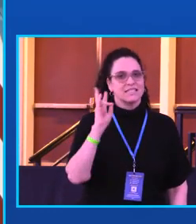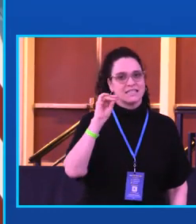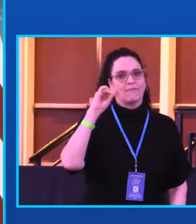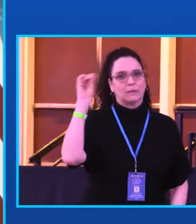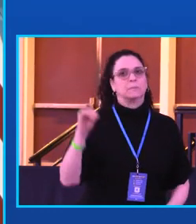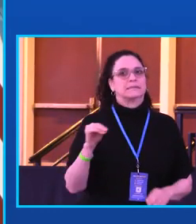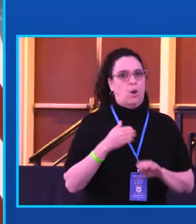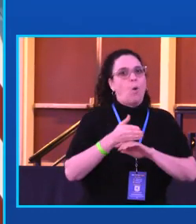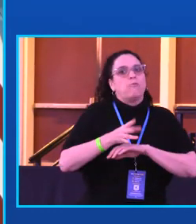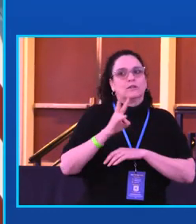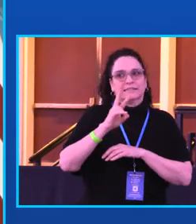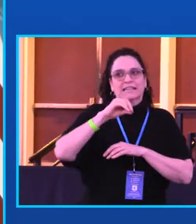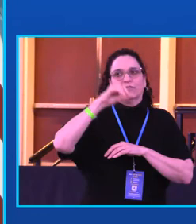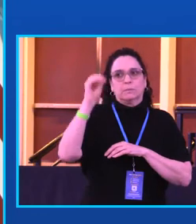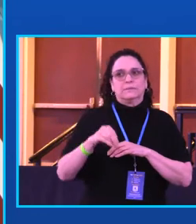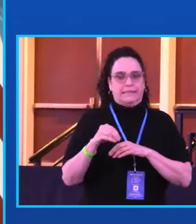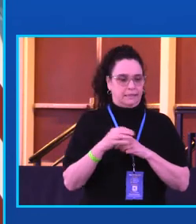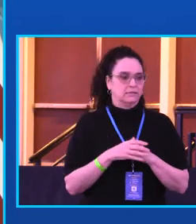More than 70%.